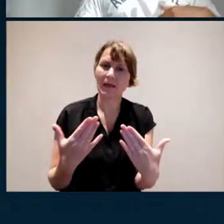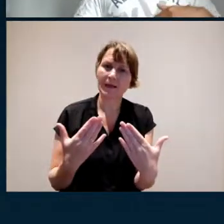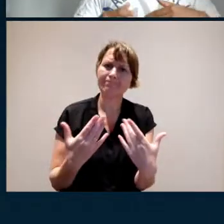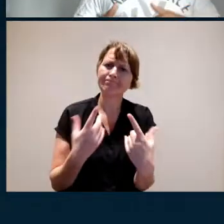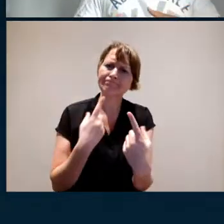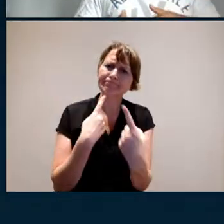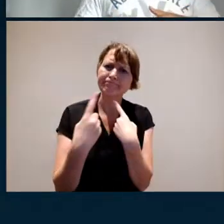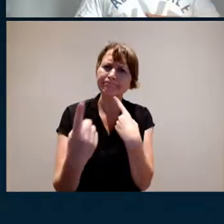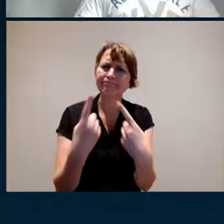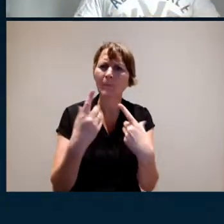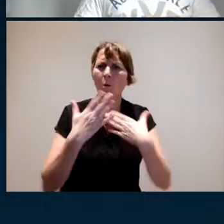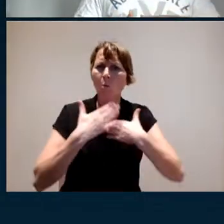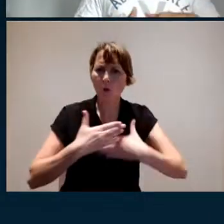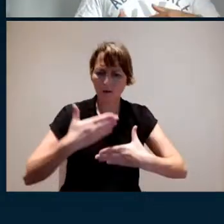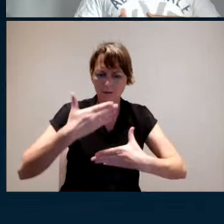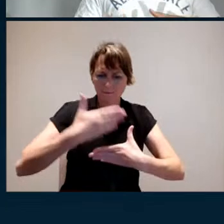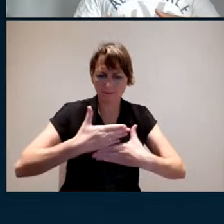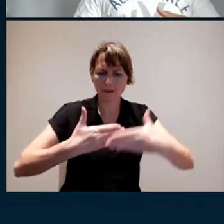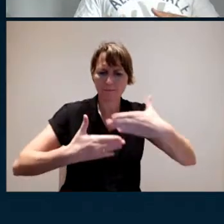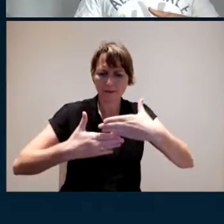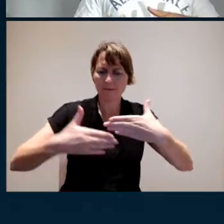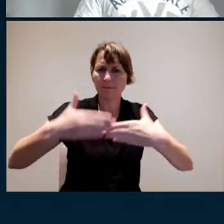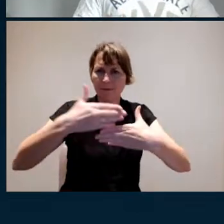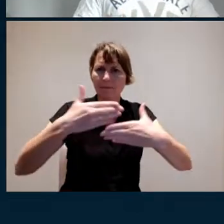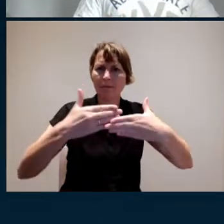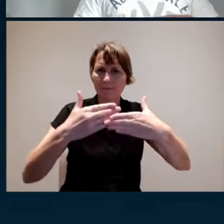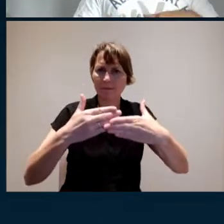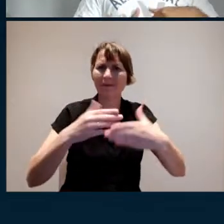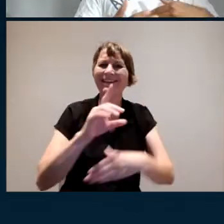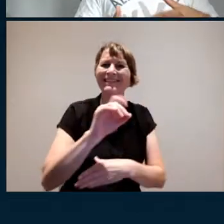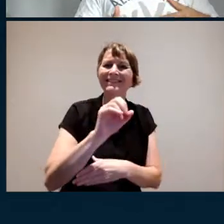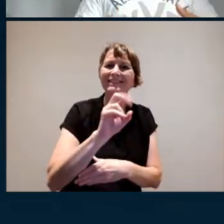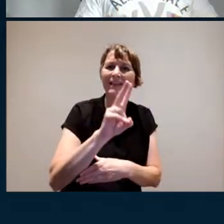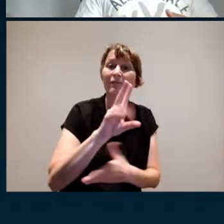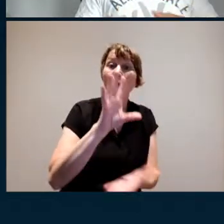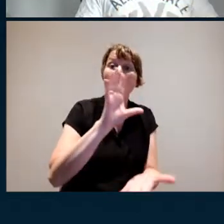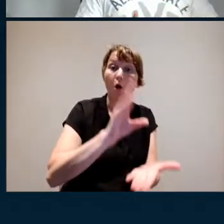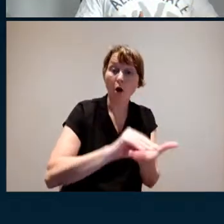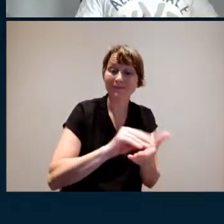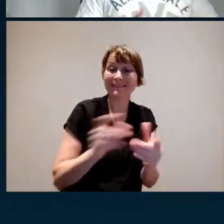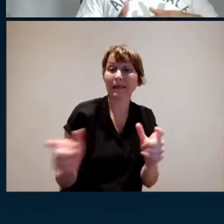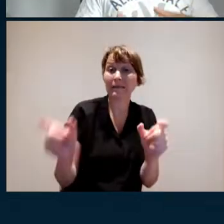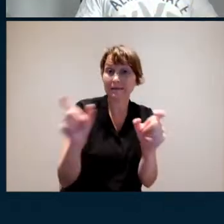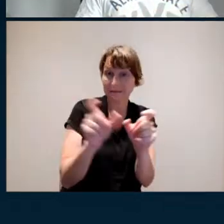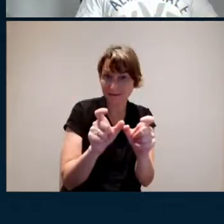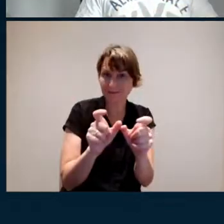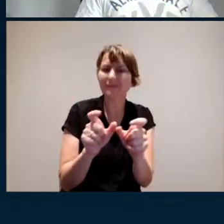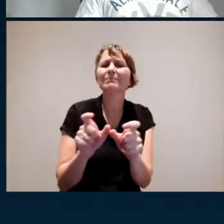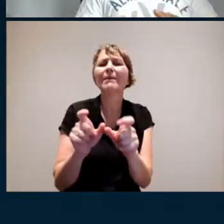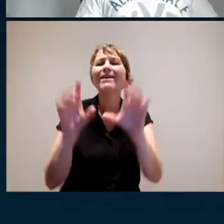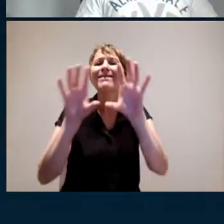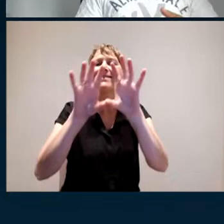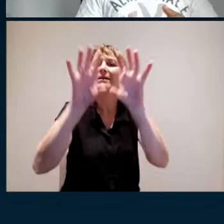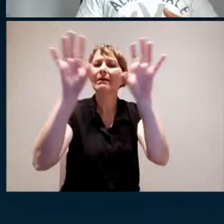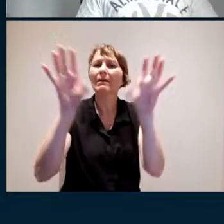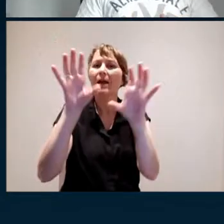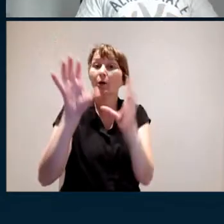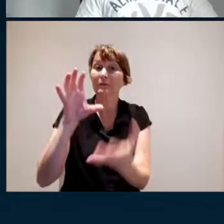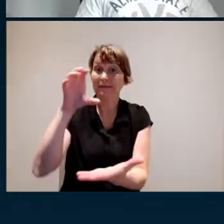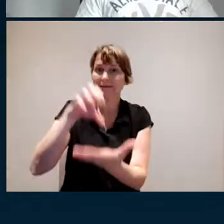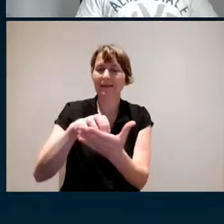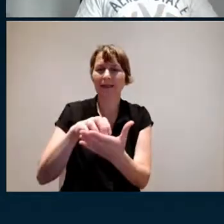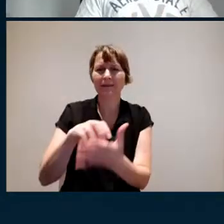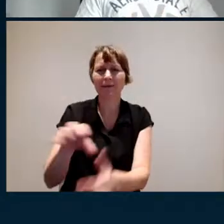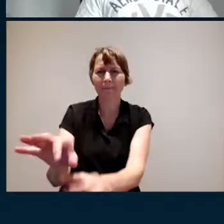building Azure DevOps extension at Cloud Center of Excellence. So Cloud Center of Excellence is an operation model within